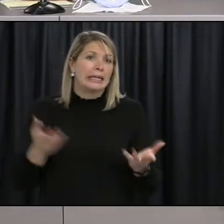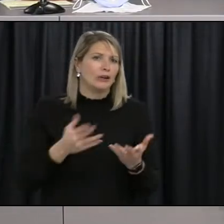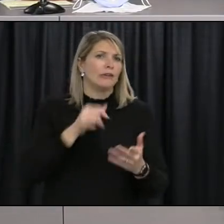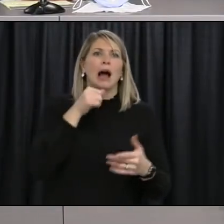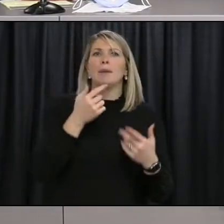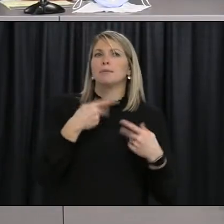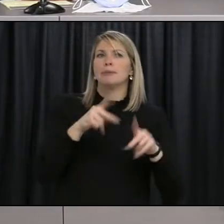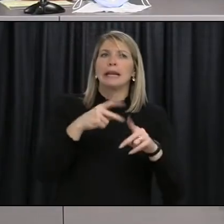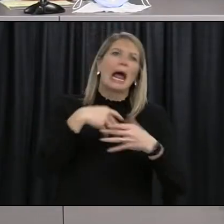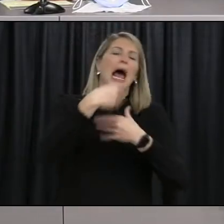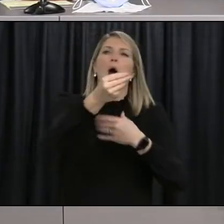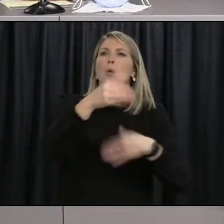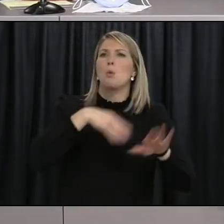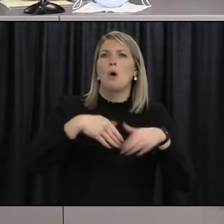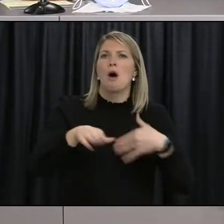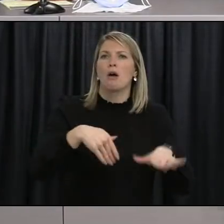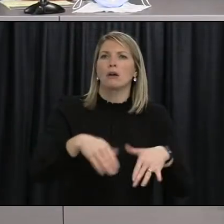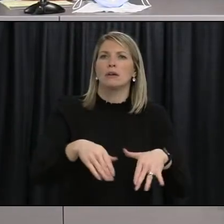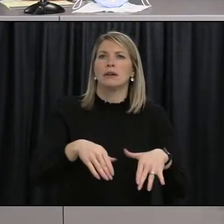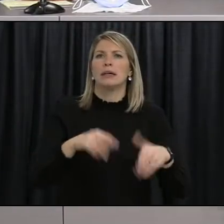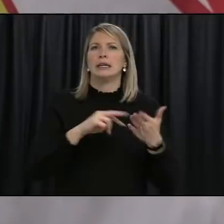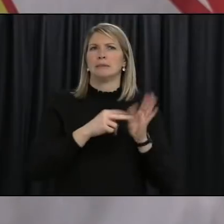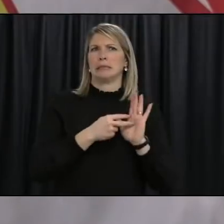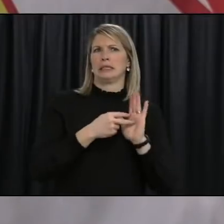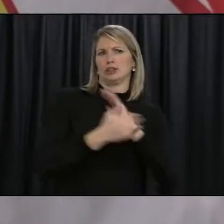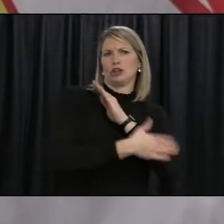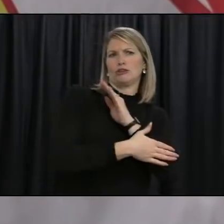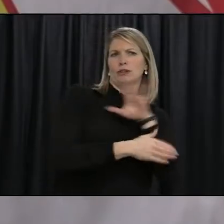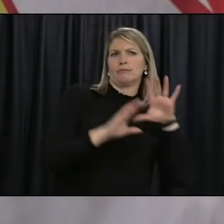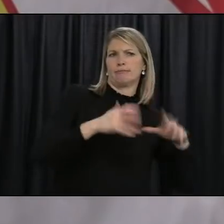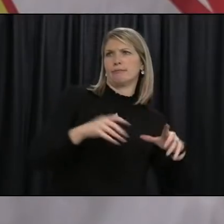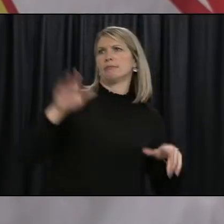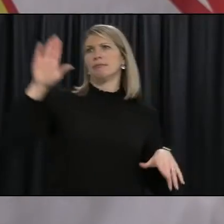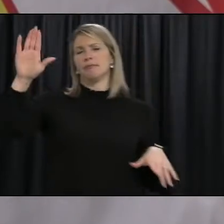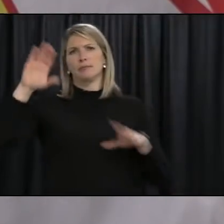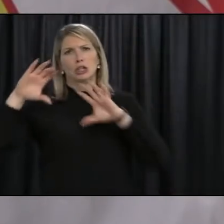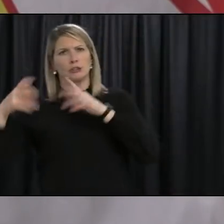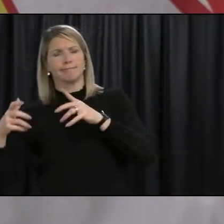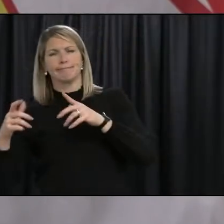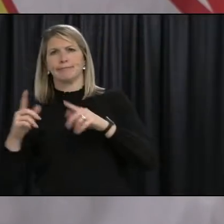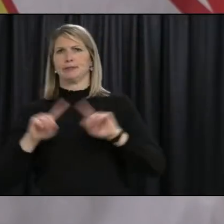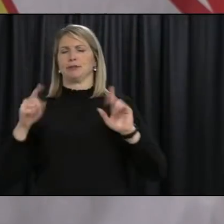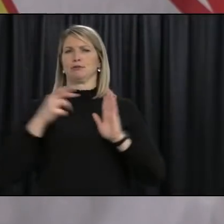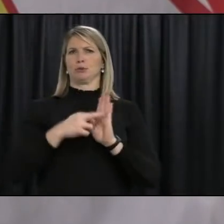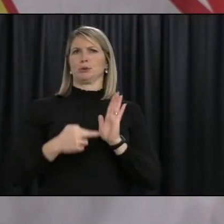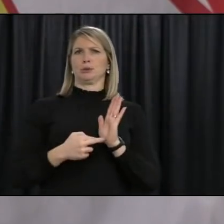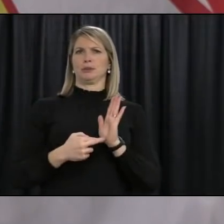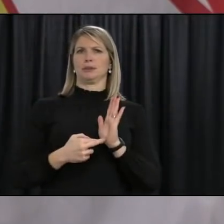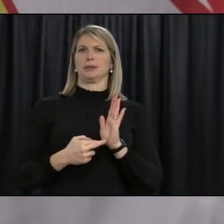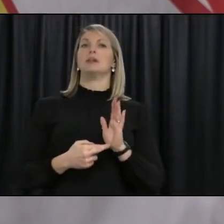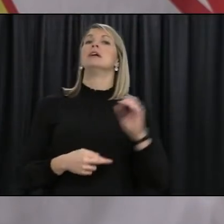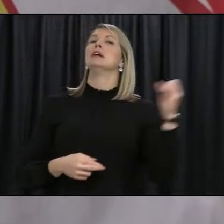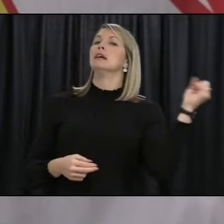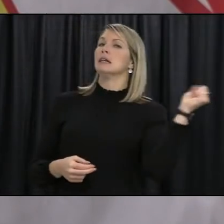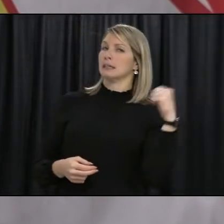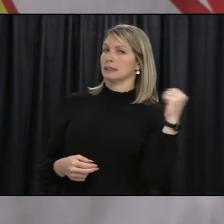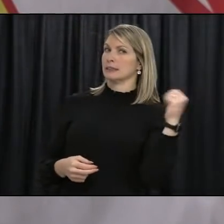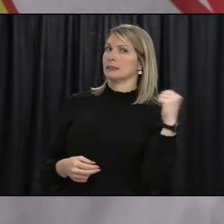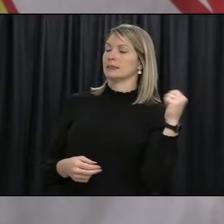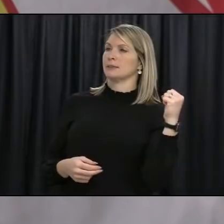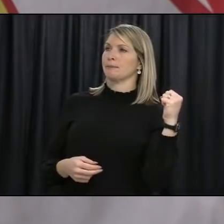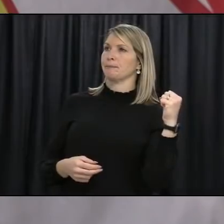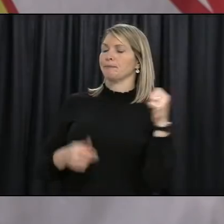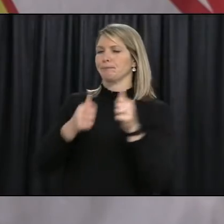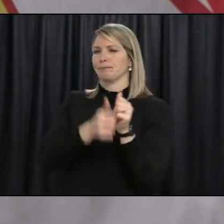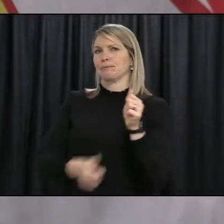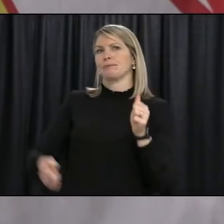So there are two different issues, and they're both governed by orders in council at the